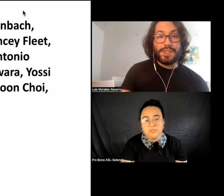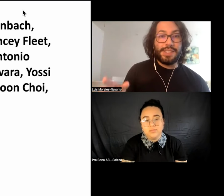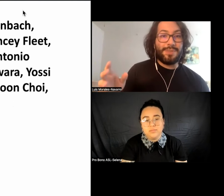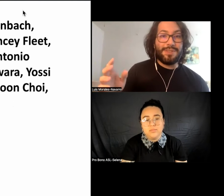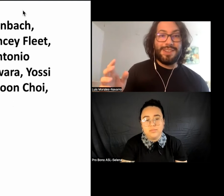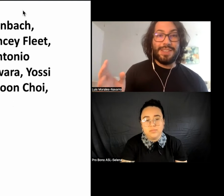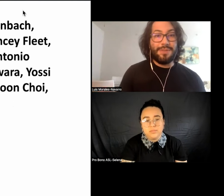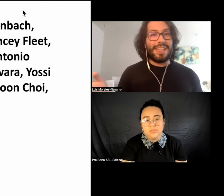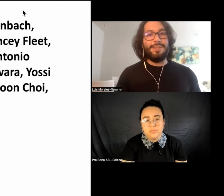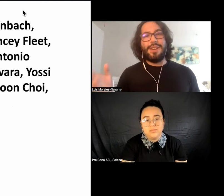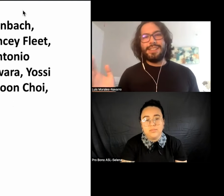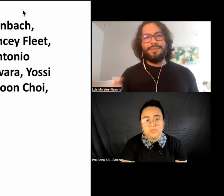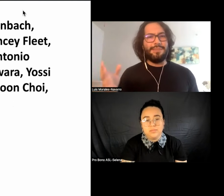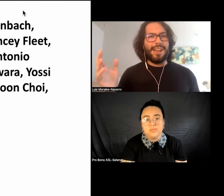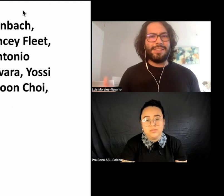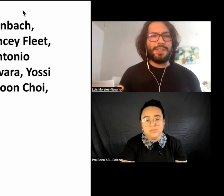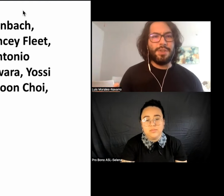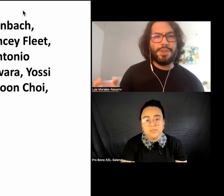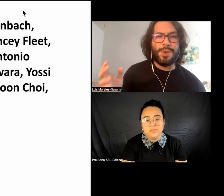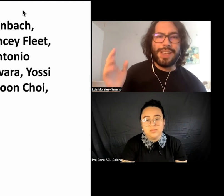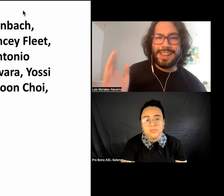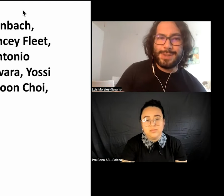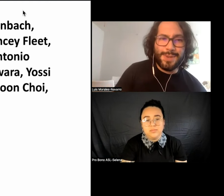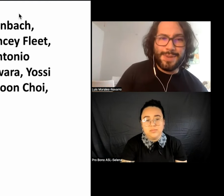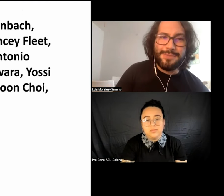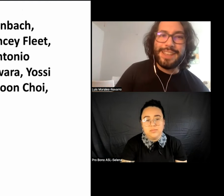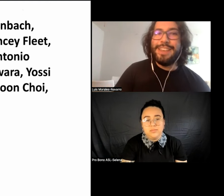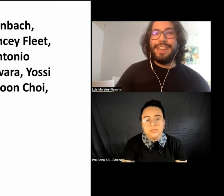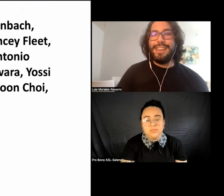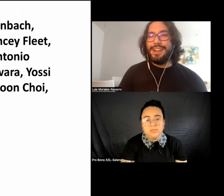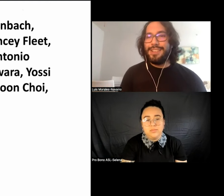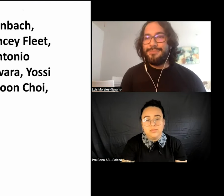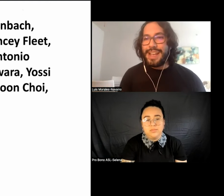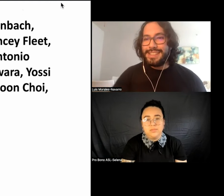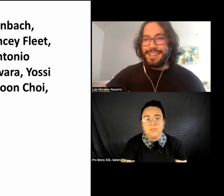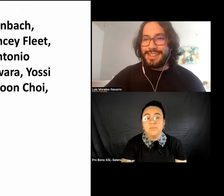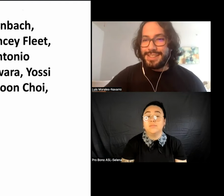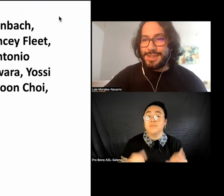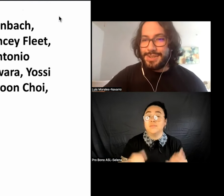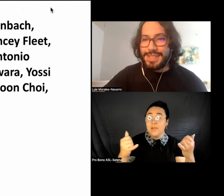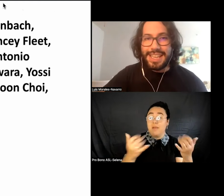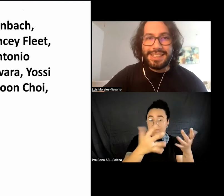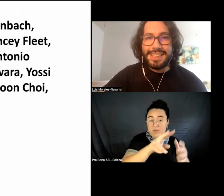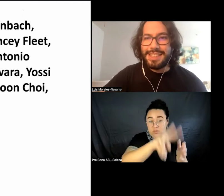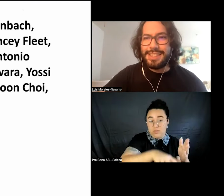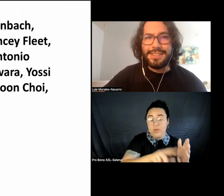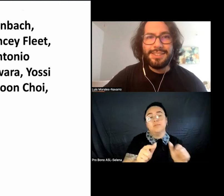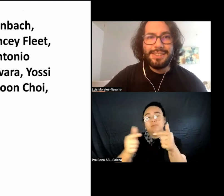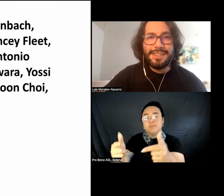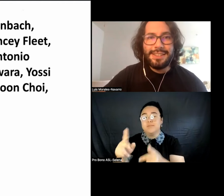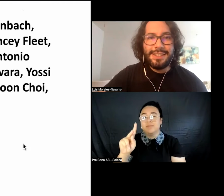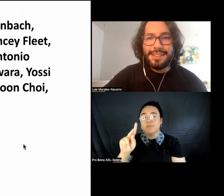Vigneshwara, Josie Spira, Olivia Michaela Ross, Evelyn Massa, Toyun Choi, and Atul Varma. And I'll pass it on to Kate. Thank